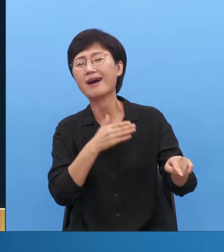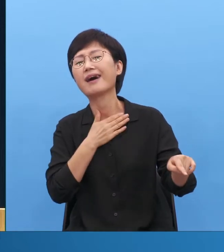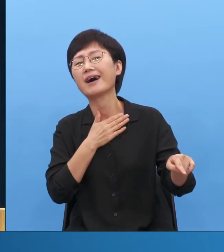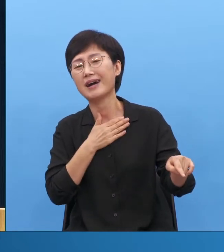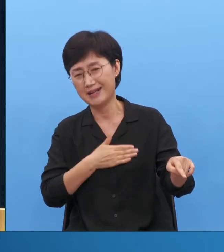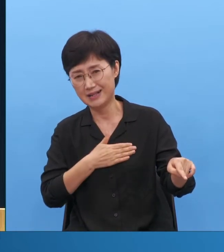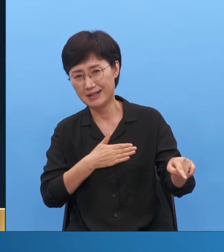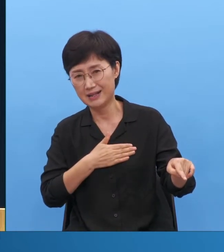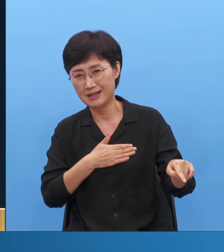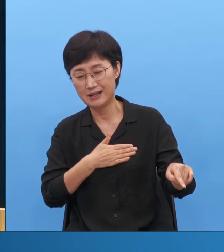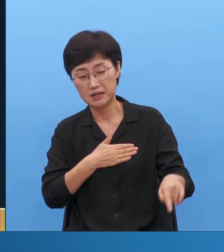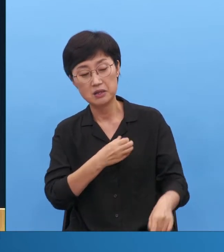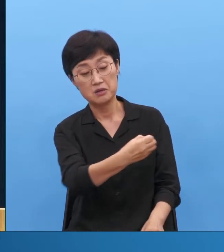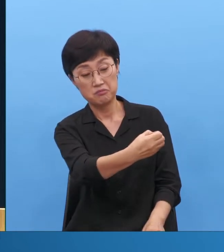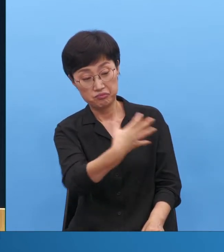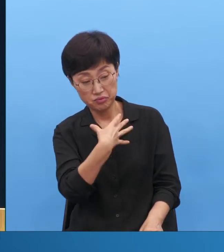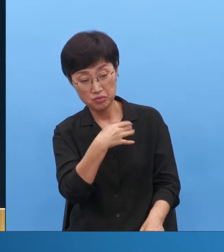in a completely different manner.